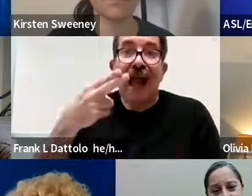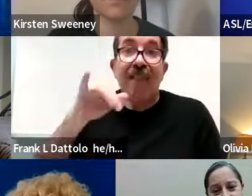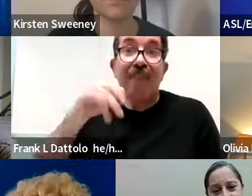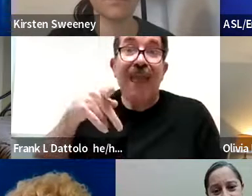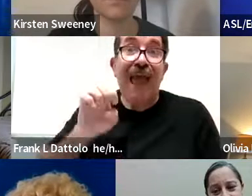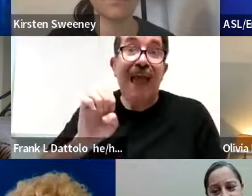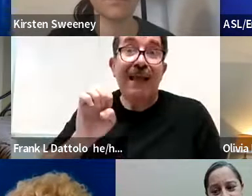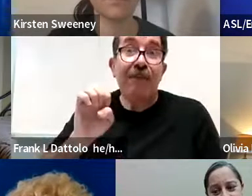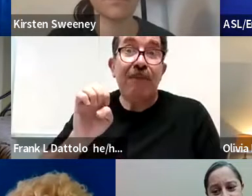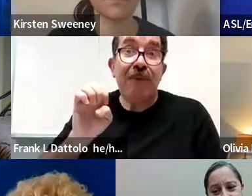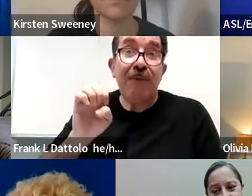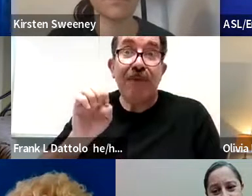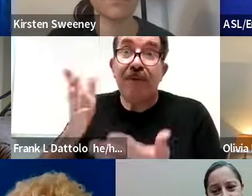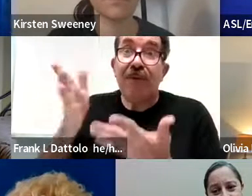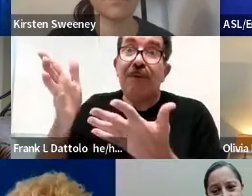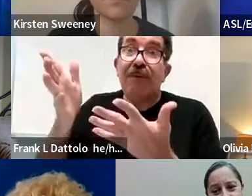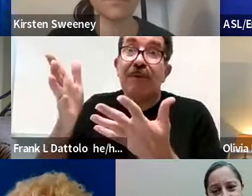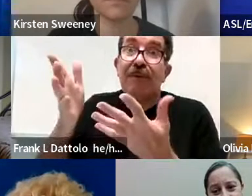sometimes I have to wait